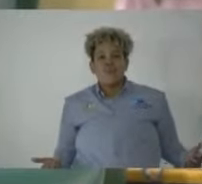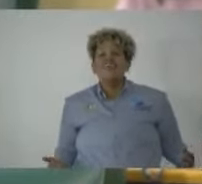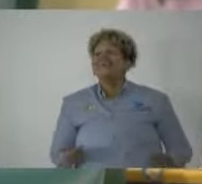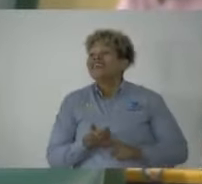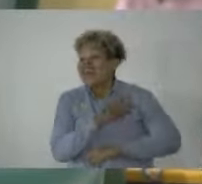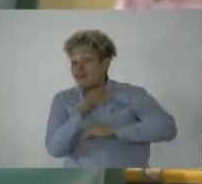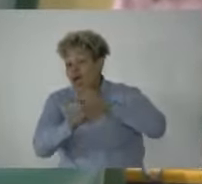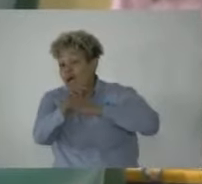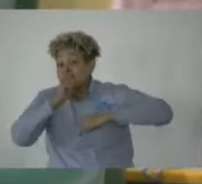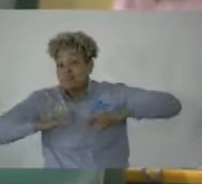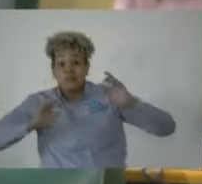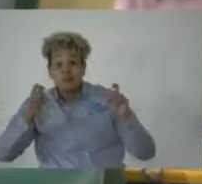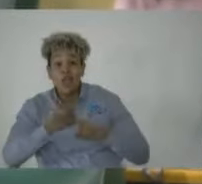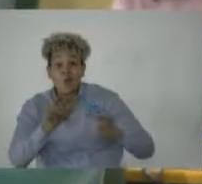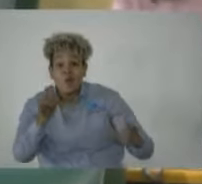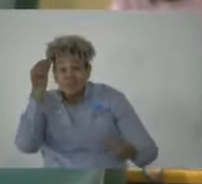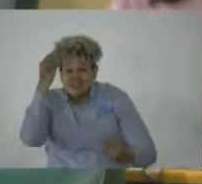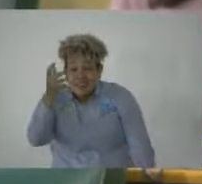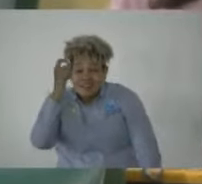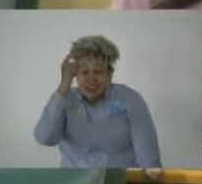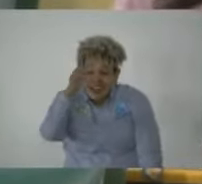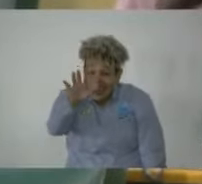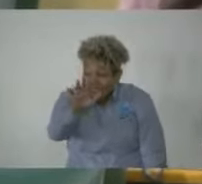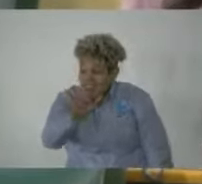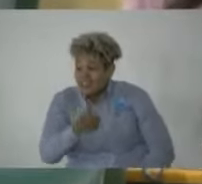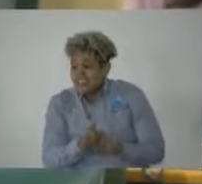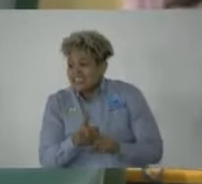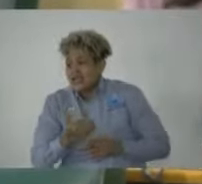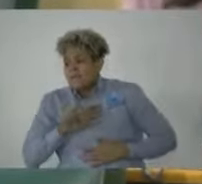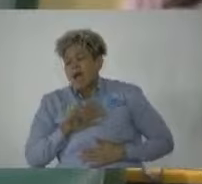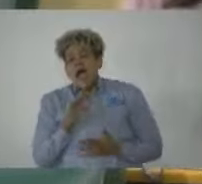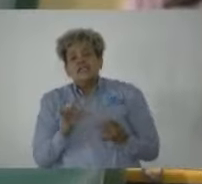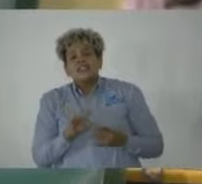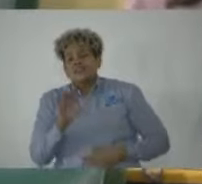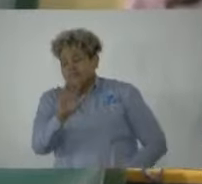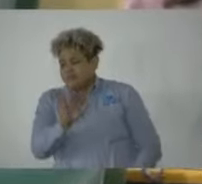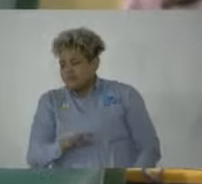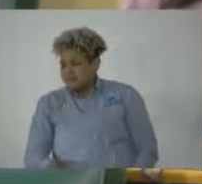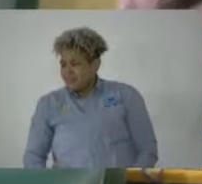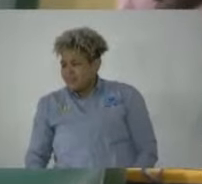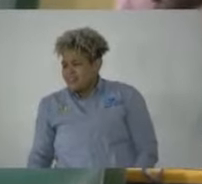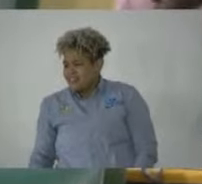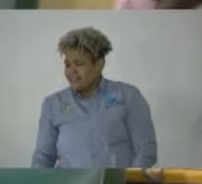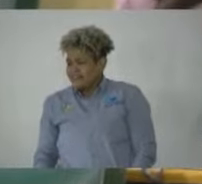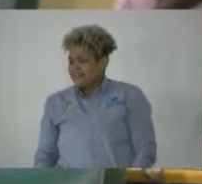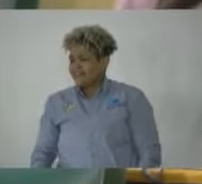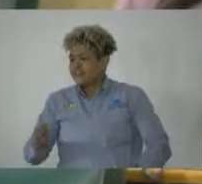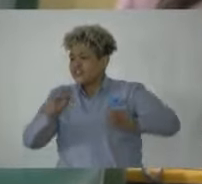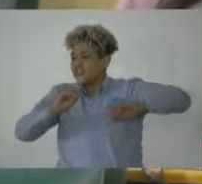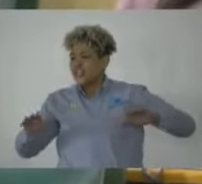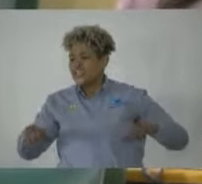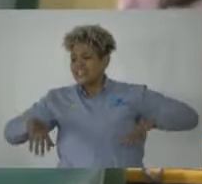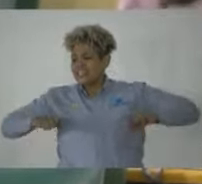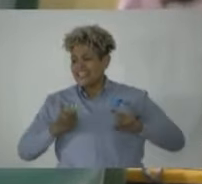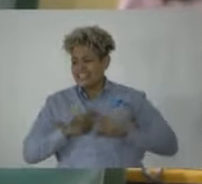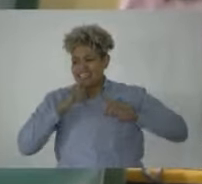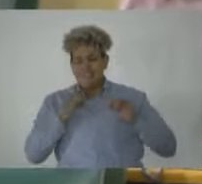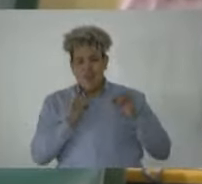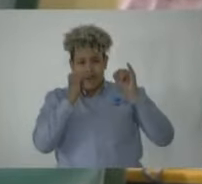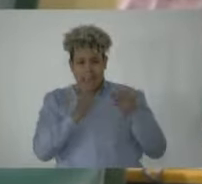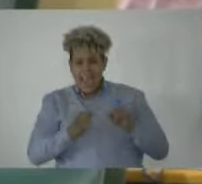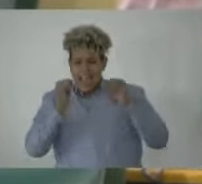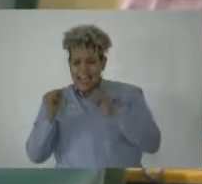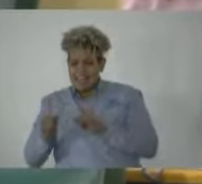And, Madam Speaker, I want you to understand what my argument. Nothing takes away from the